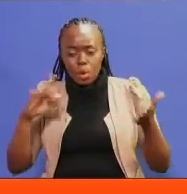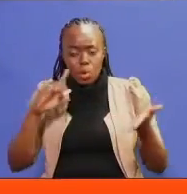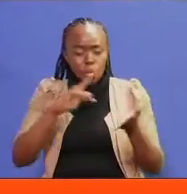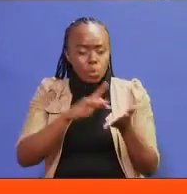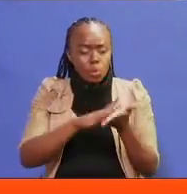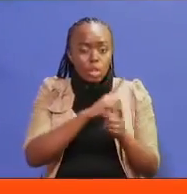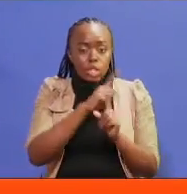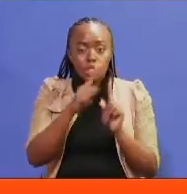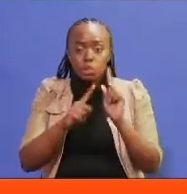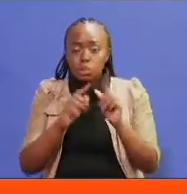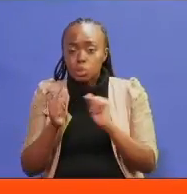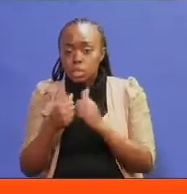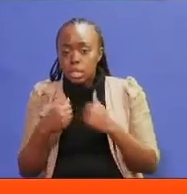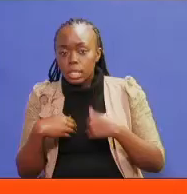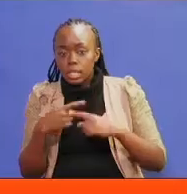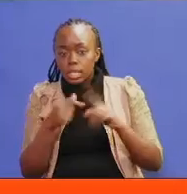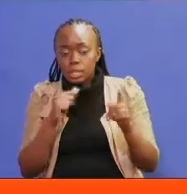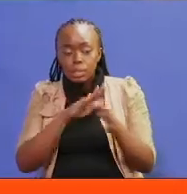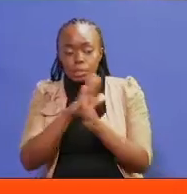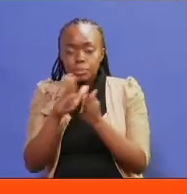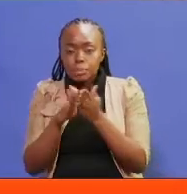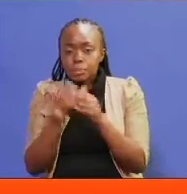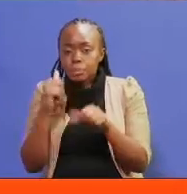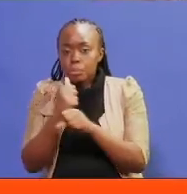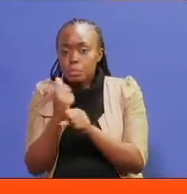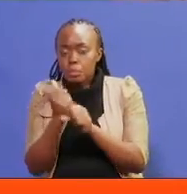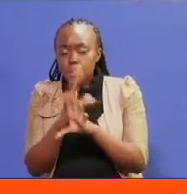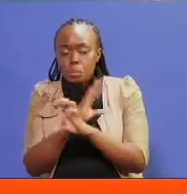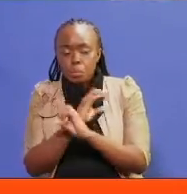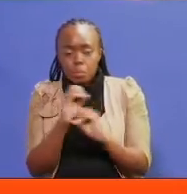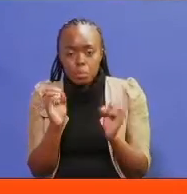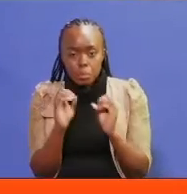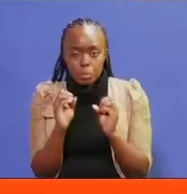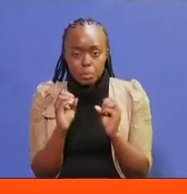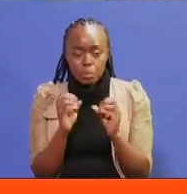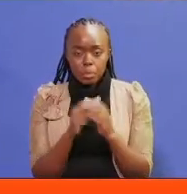signaling their distress as the engine was not working.